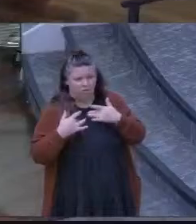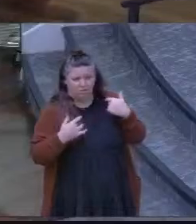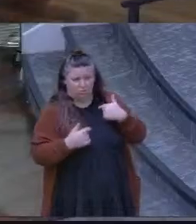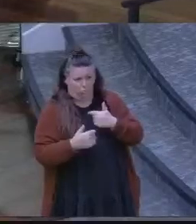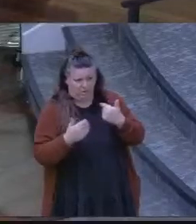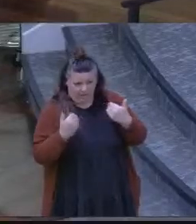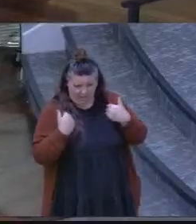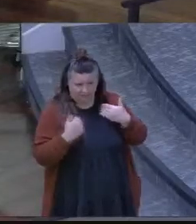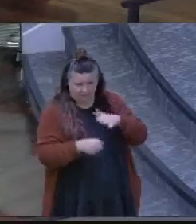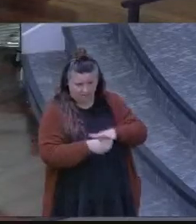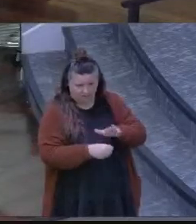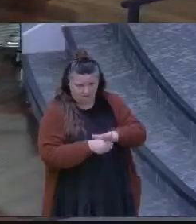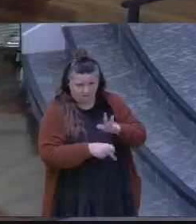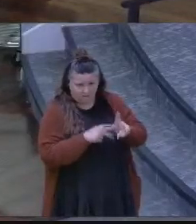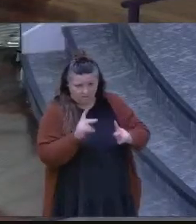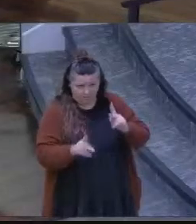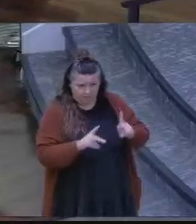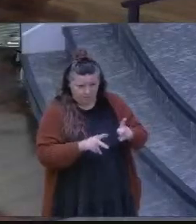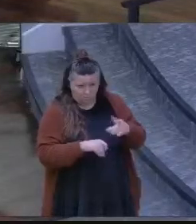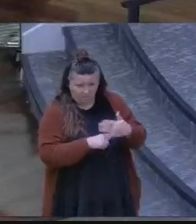that.